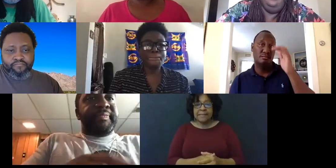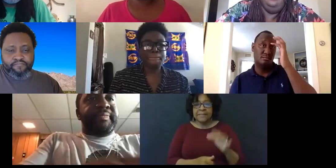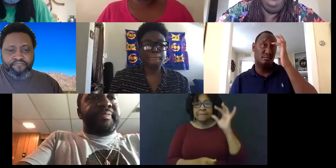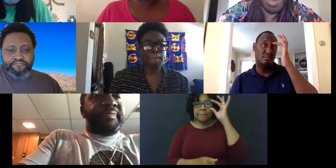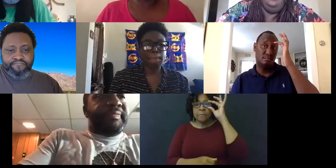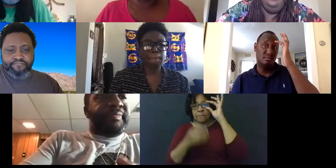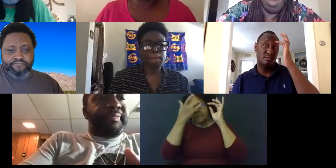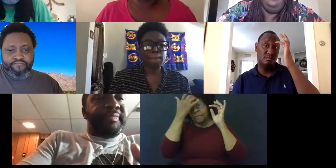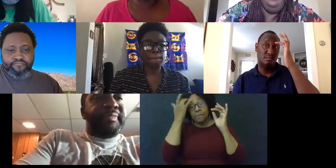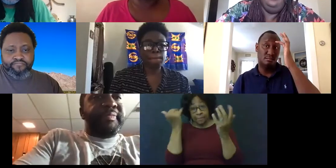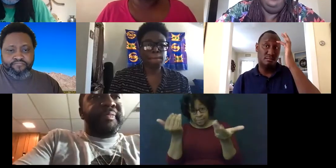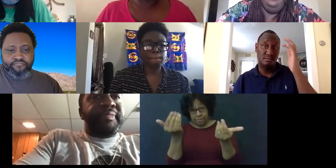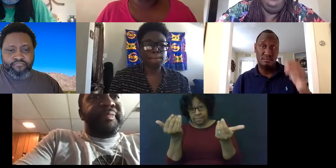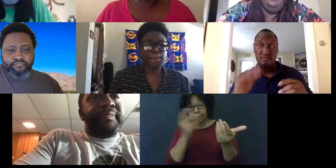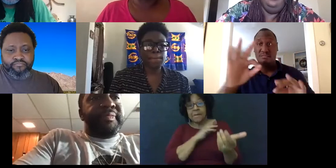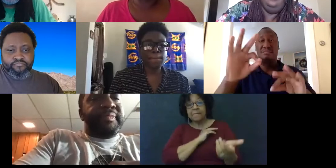Yes.